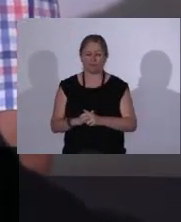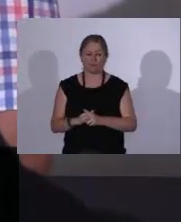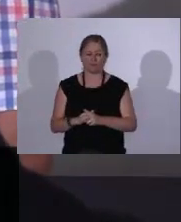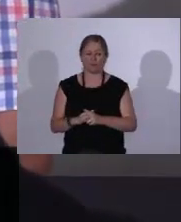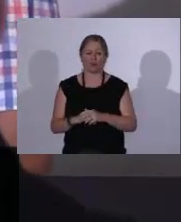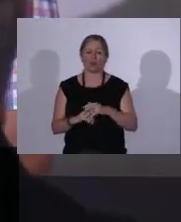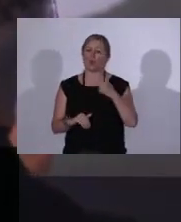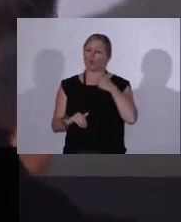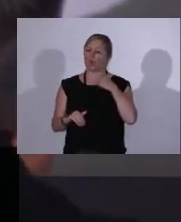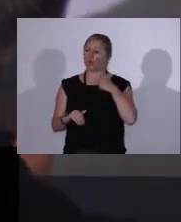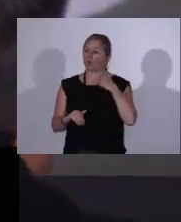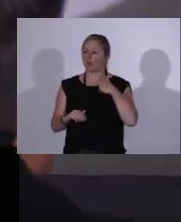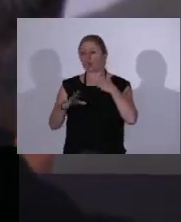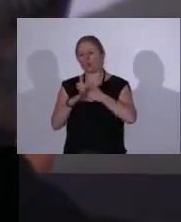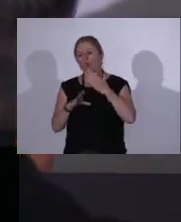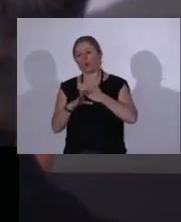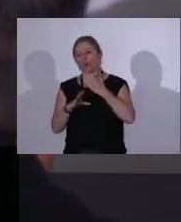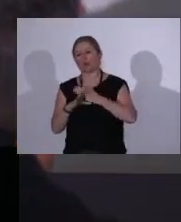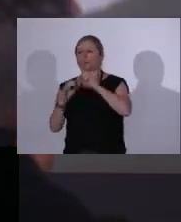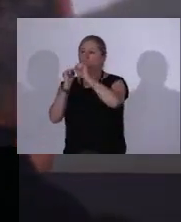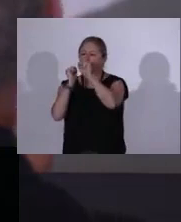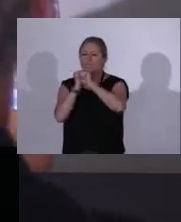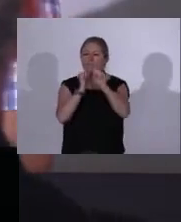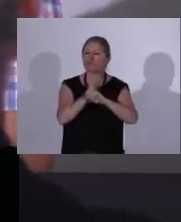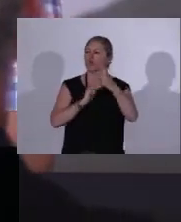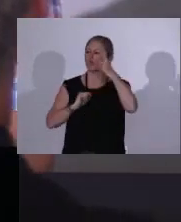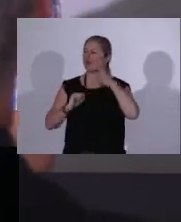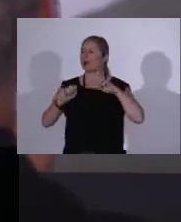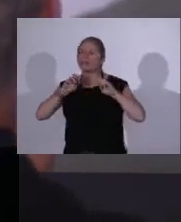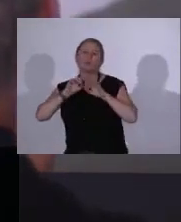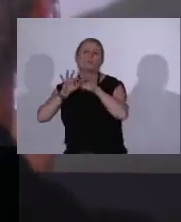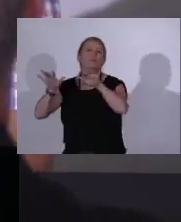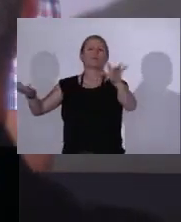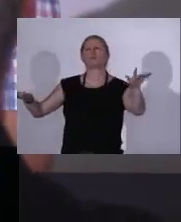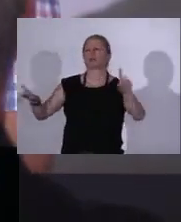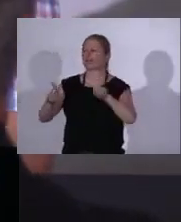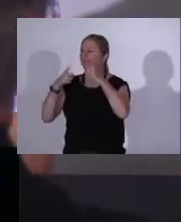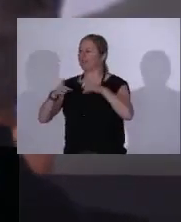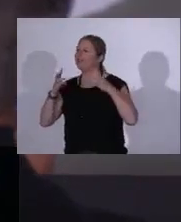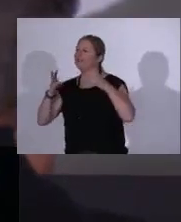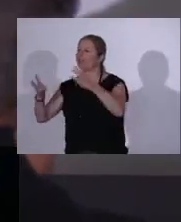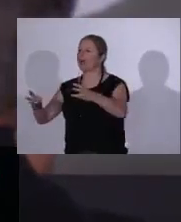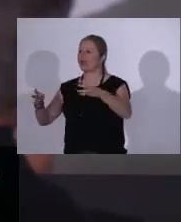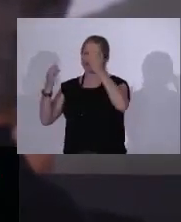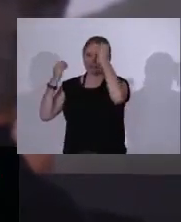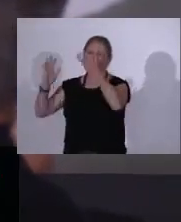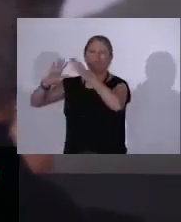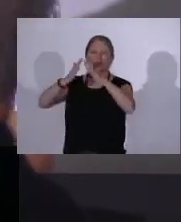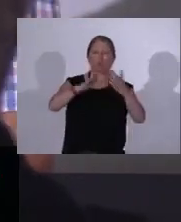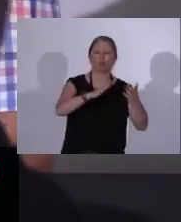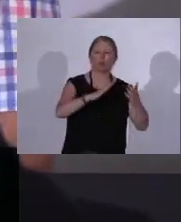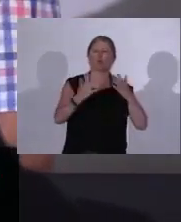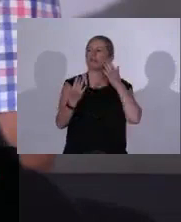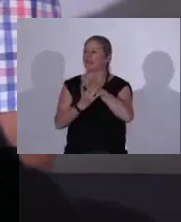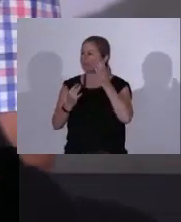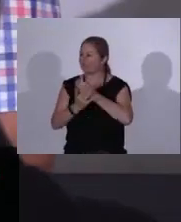We obviously work in a lot of promotional channels, so we try and get the word out there in as many platforms as possible to make it accessible online in that way.